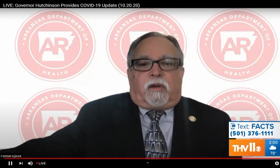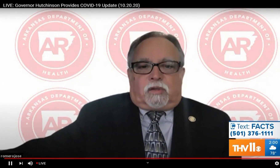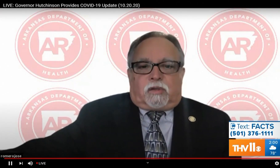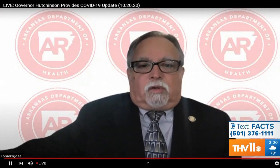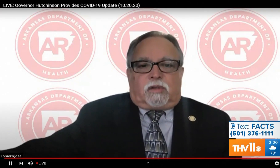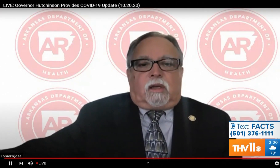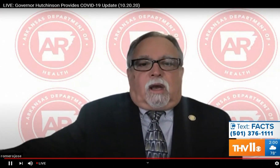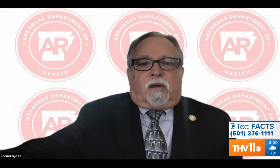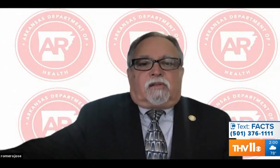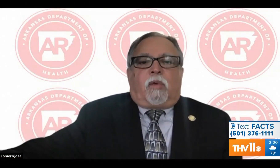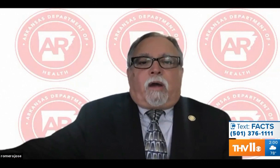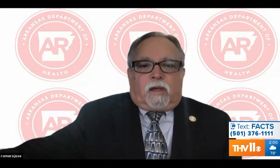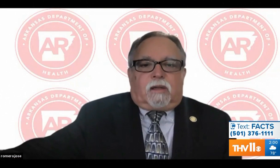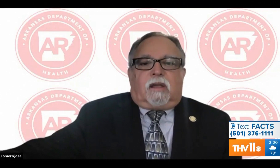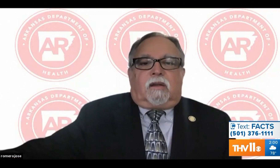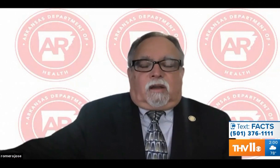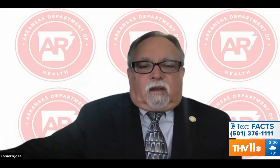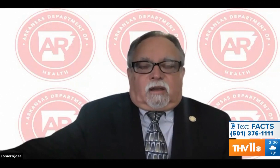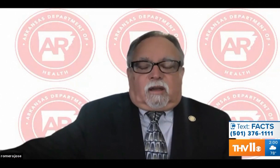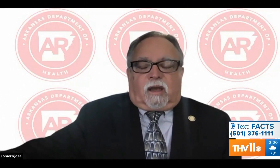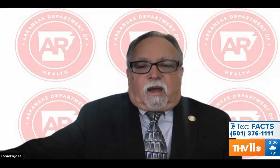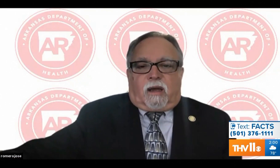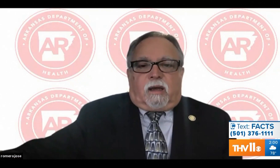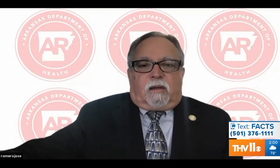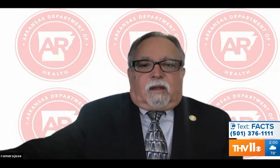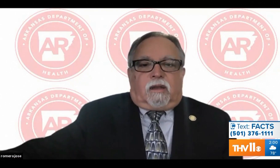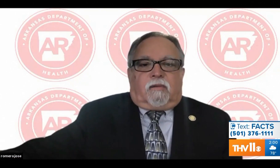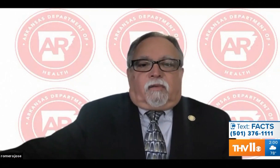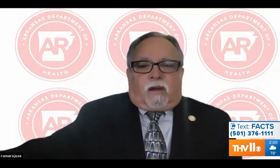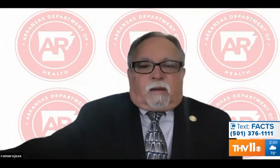other issues surrounding the